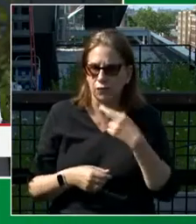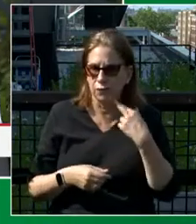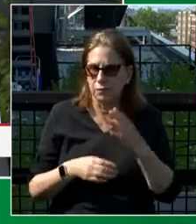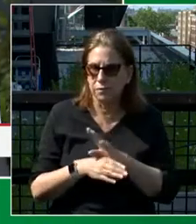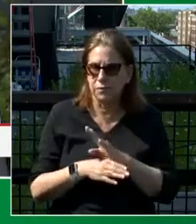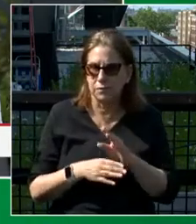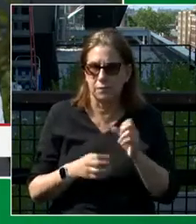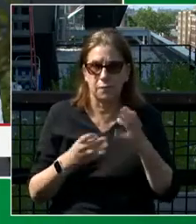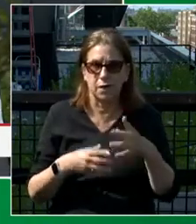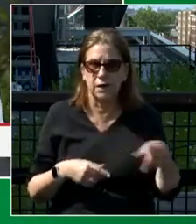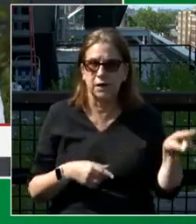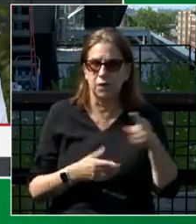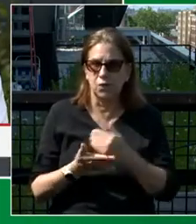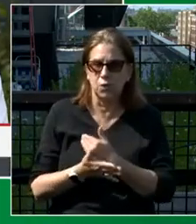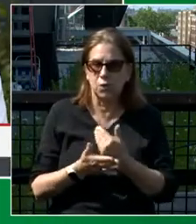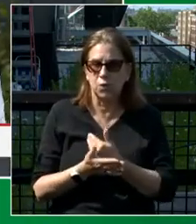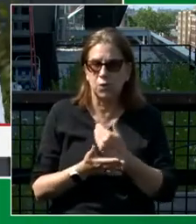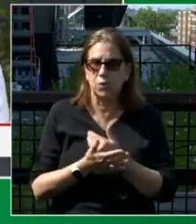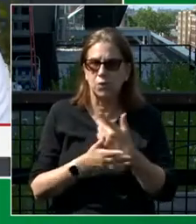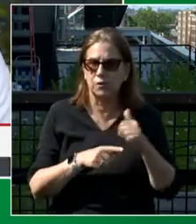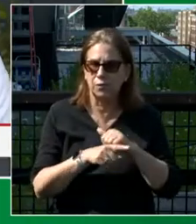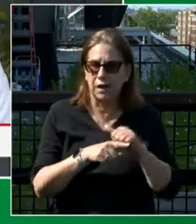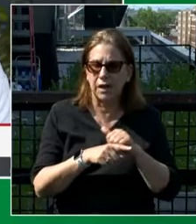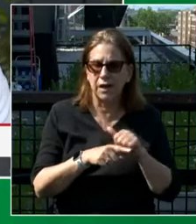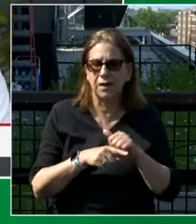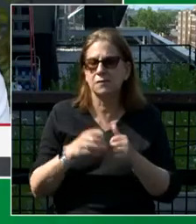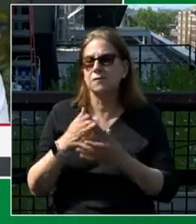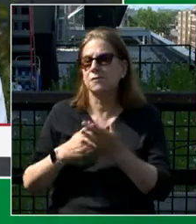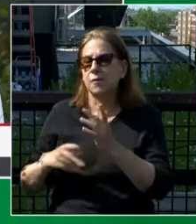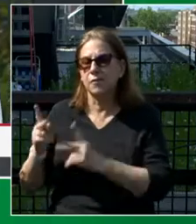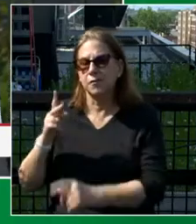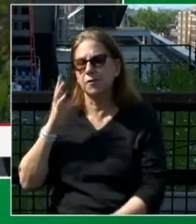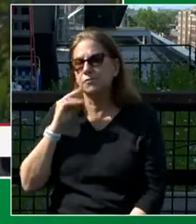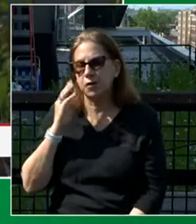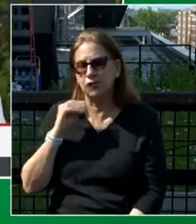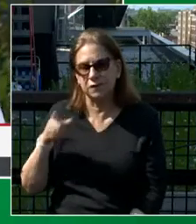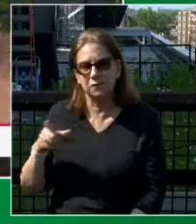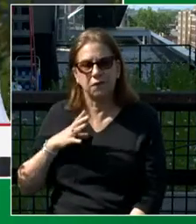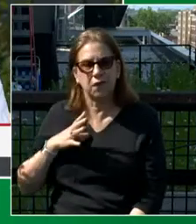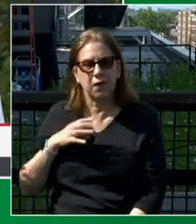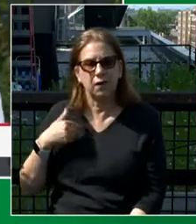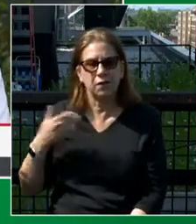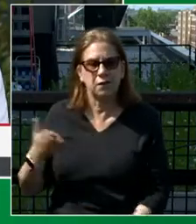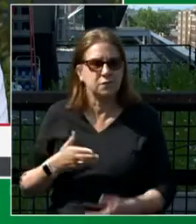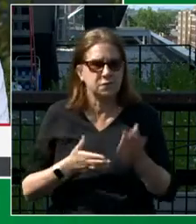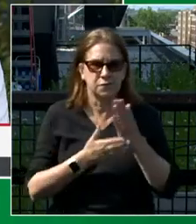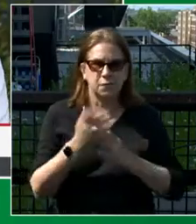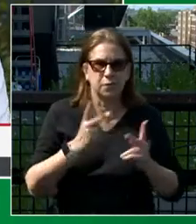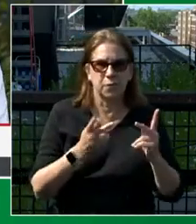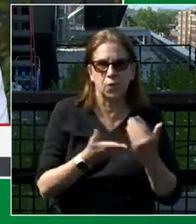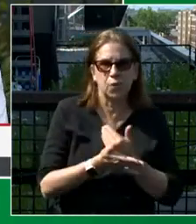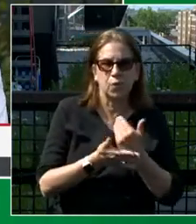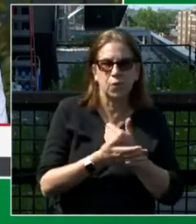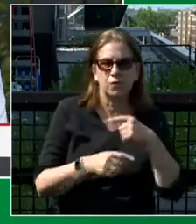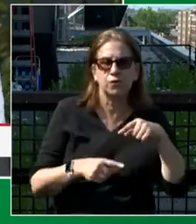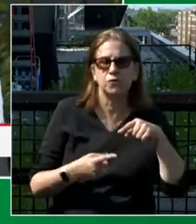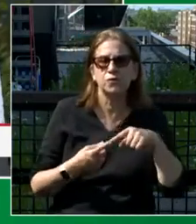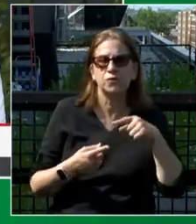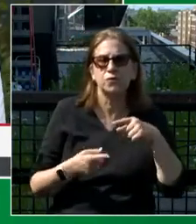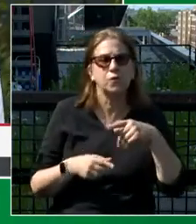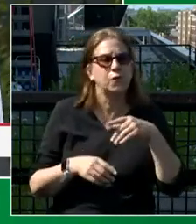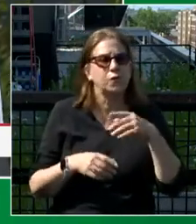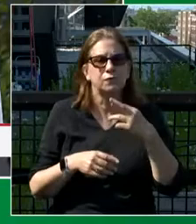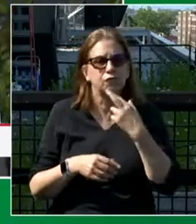them in an industry that is a skilled industry. It's not, it's not like this unskilled industry. There is some skill